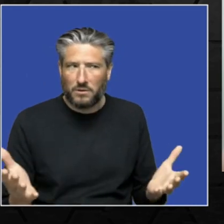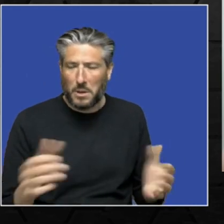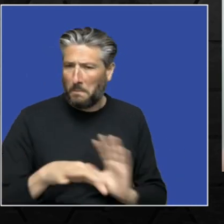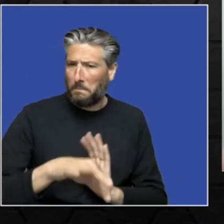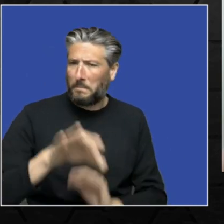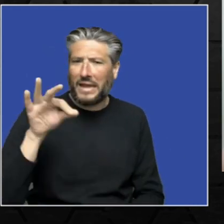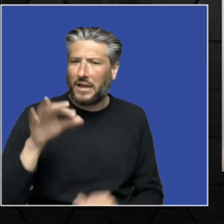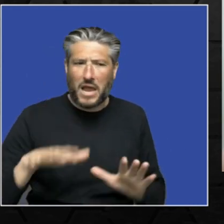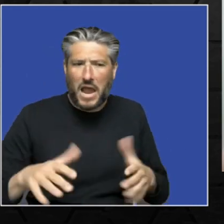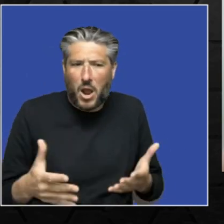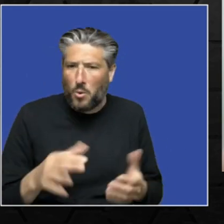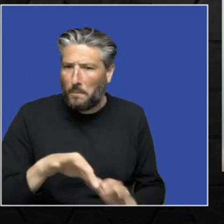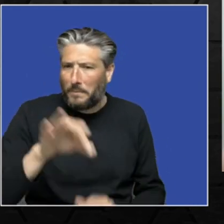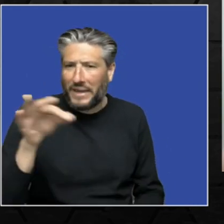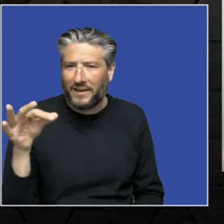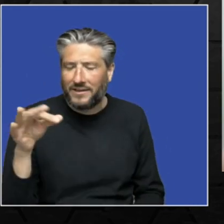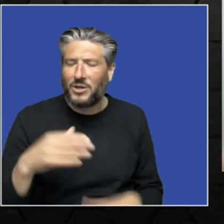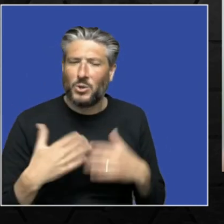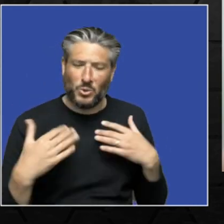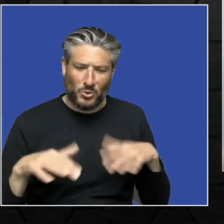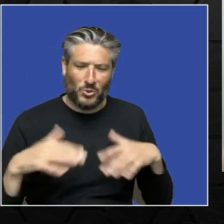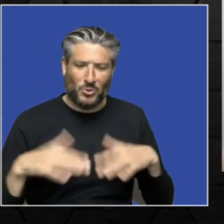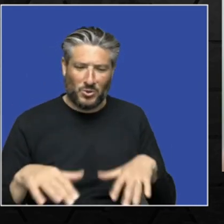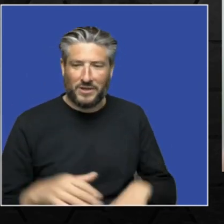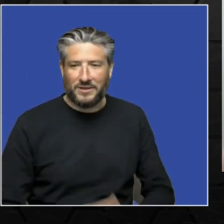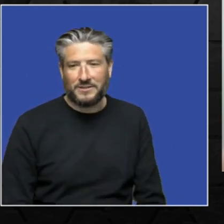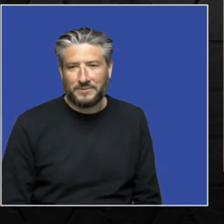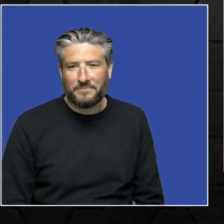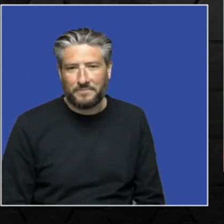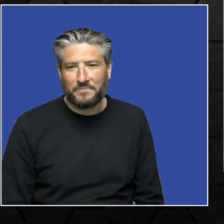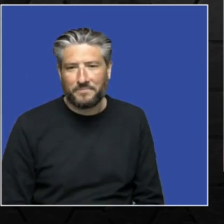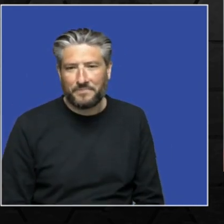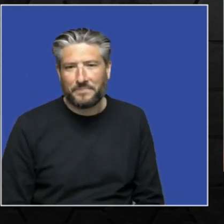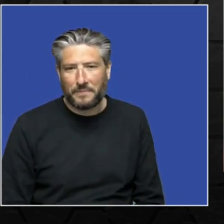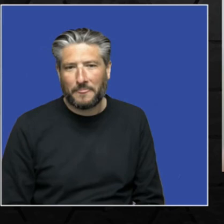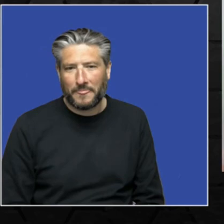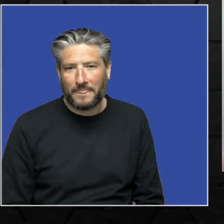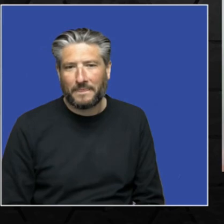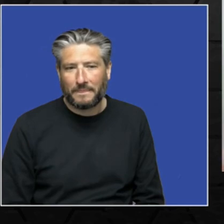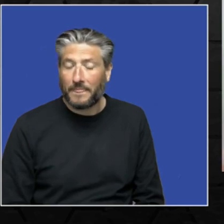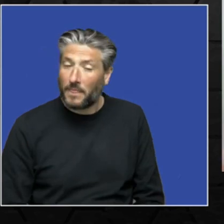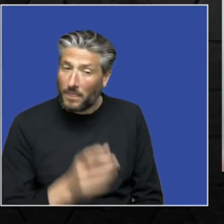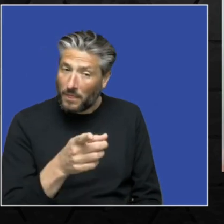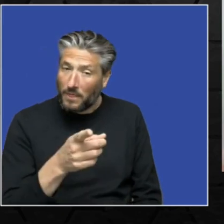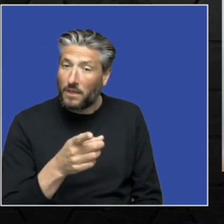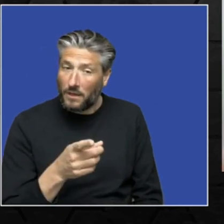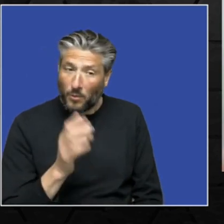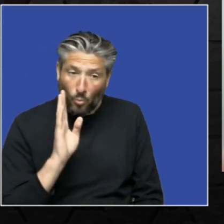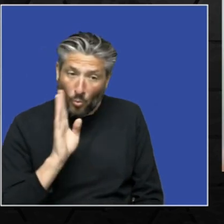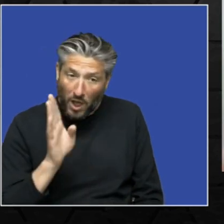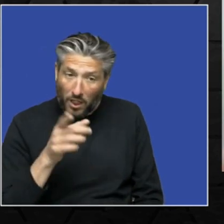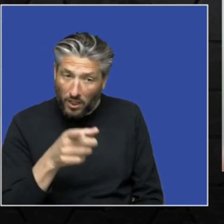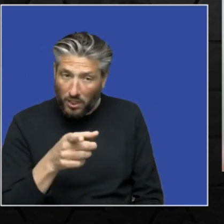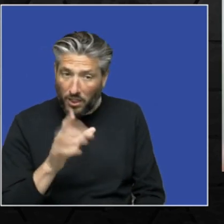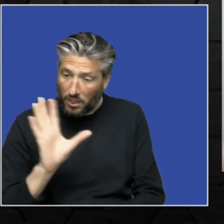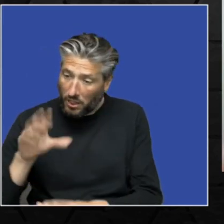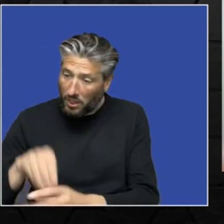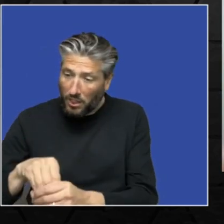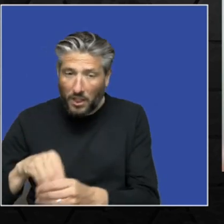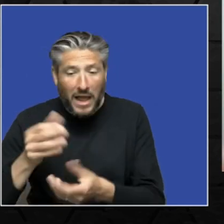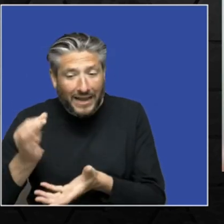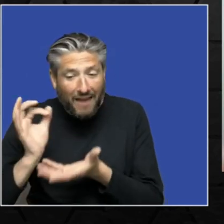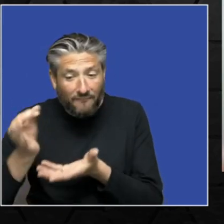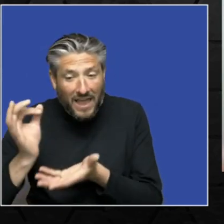but they can be like there's like I believe you'll be also joining the cafe where many students will be interacting and sharing